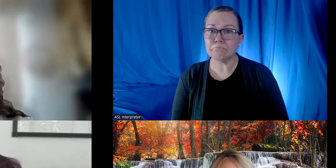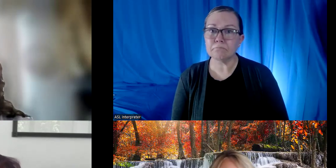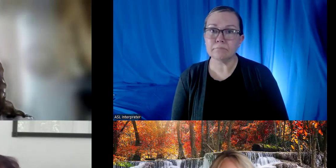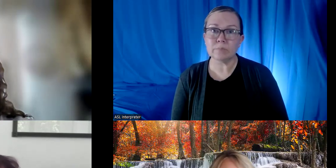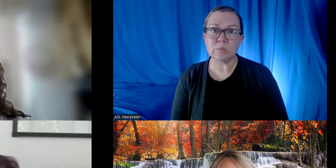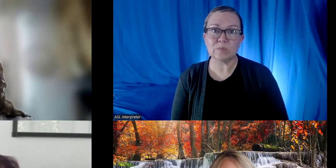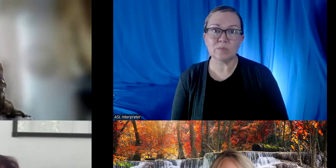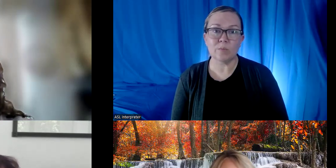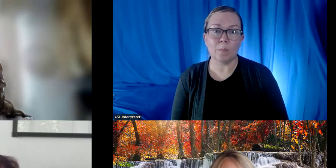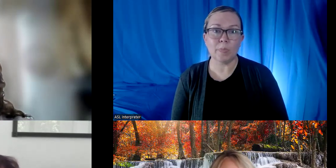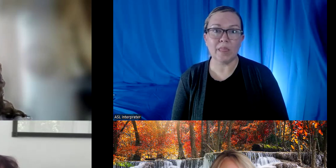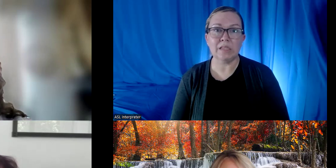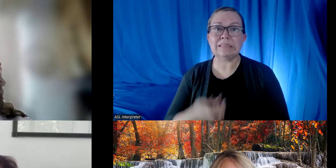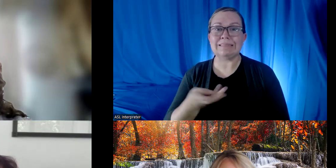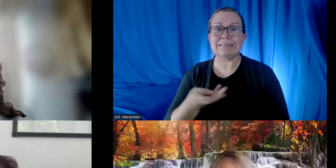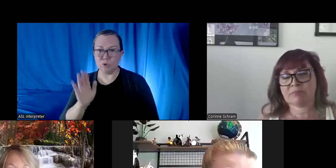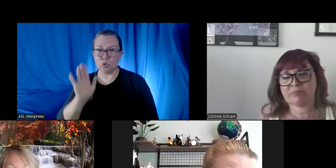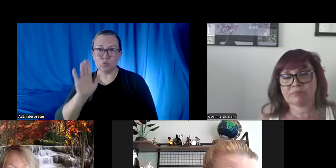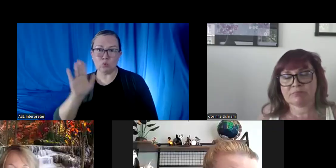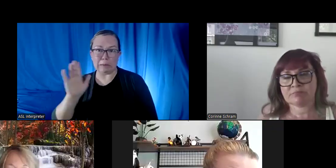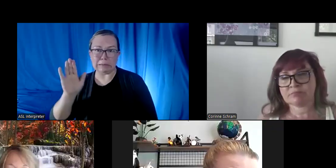Looks like we have a couple raised hands.